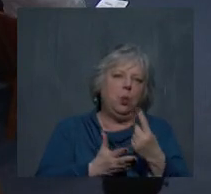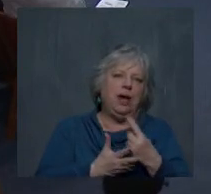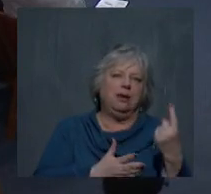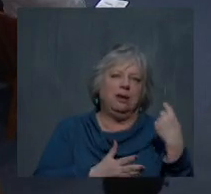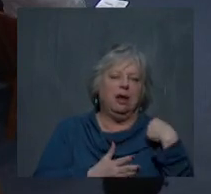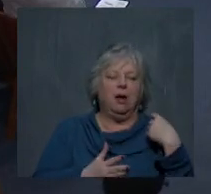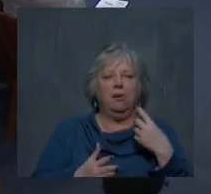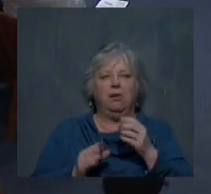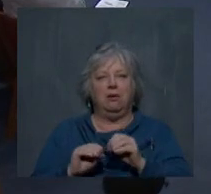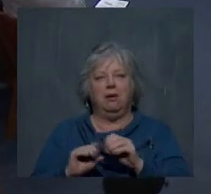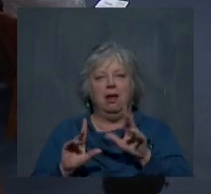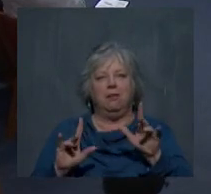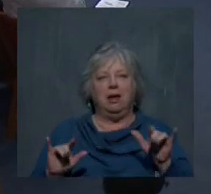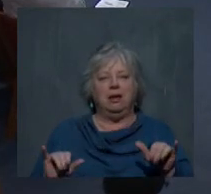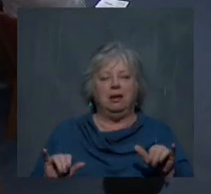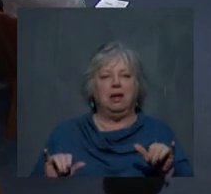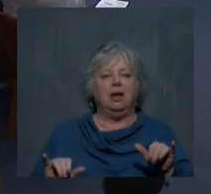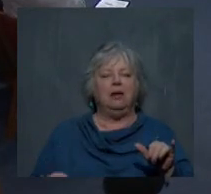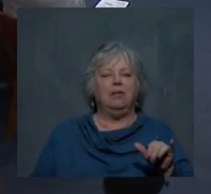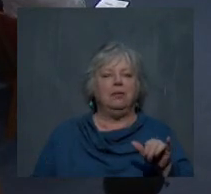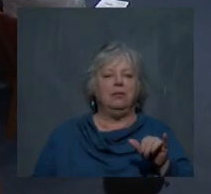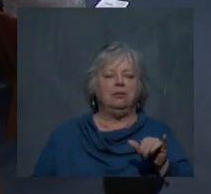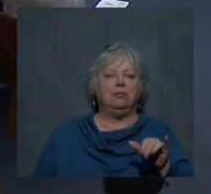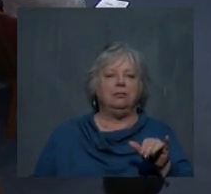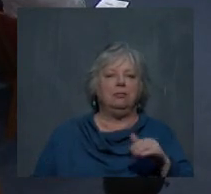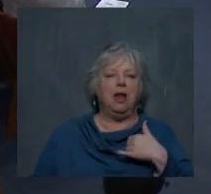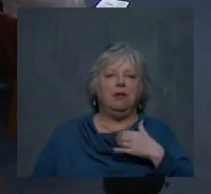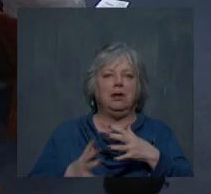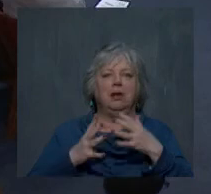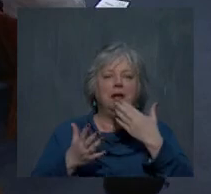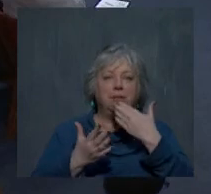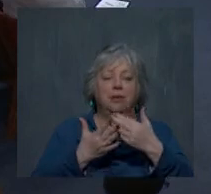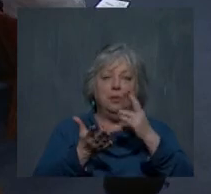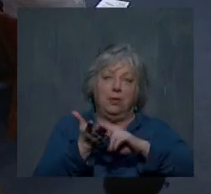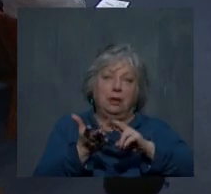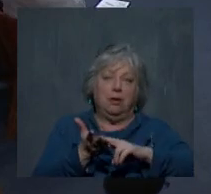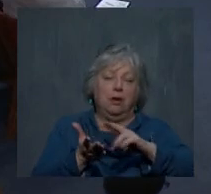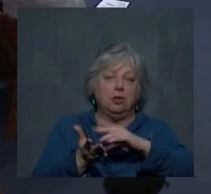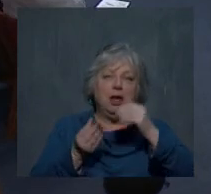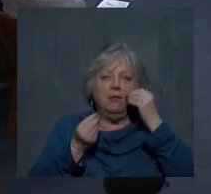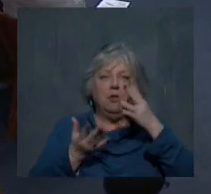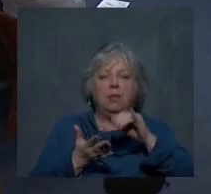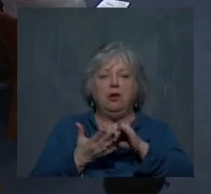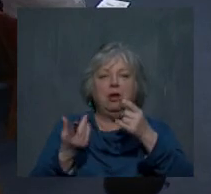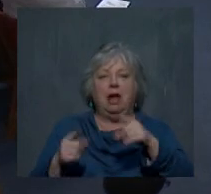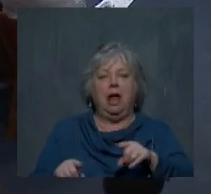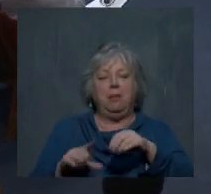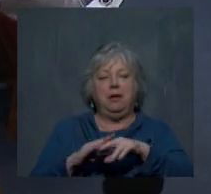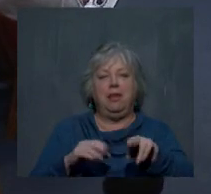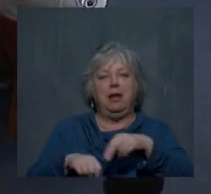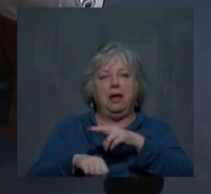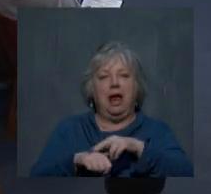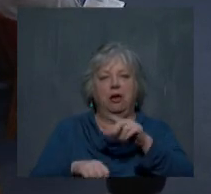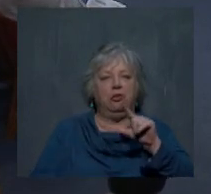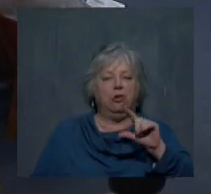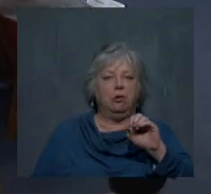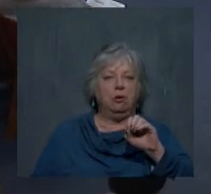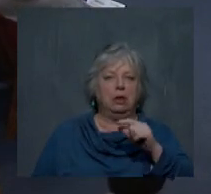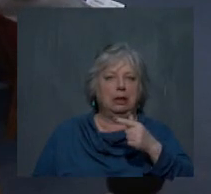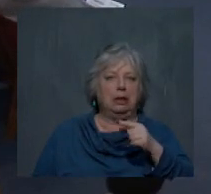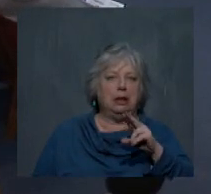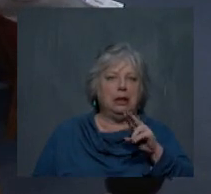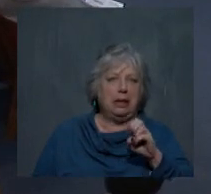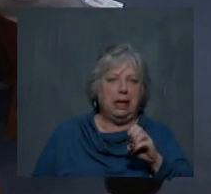Obviously, there's a lot of good research and information that goes on at the National League of Cities. There's going to be a